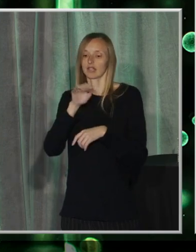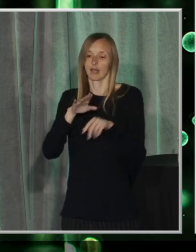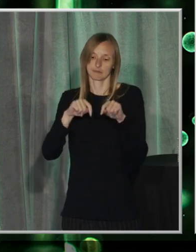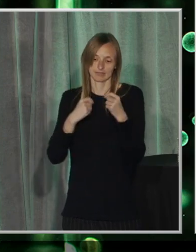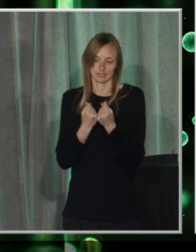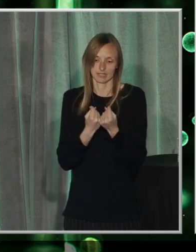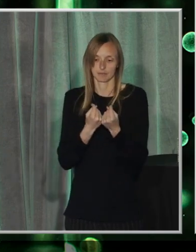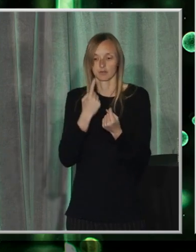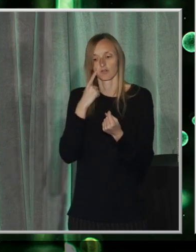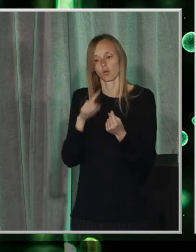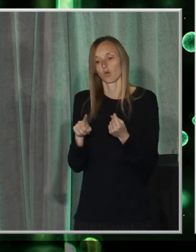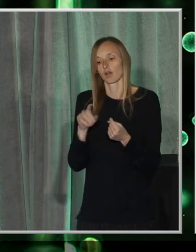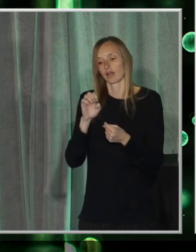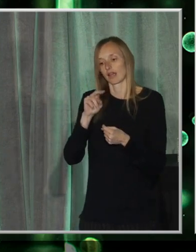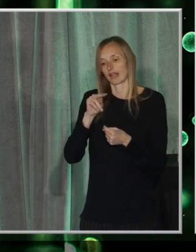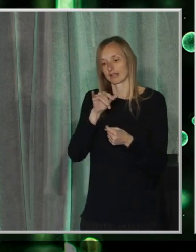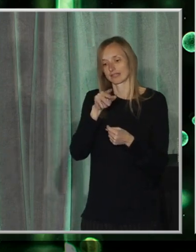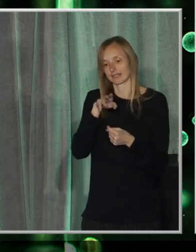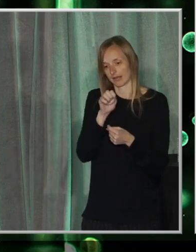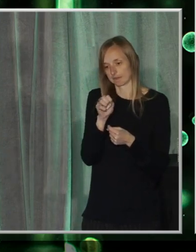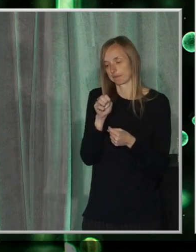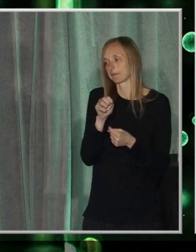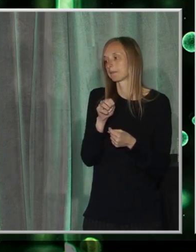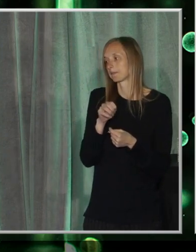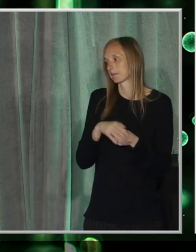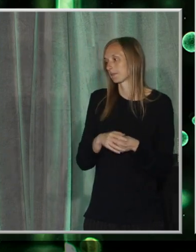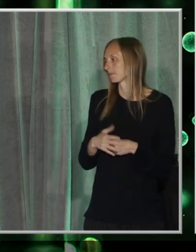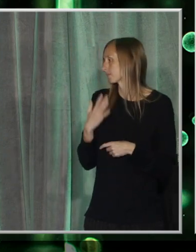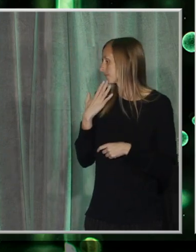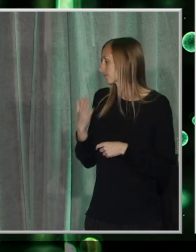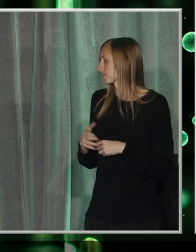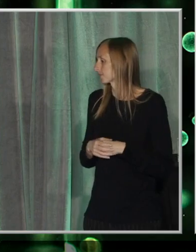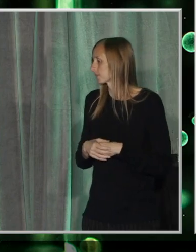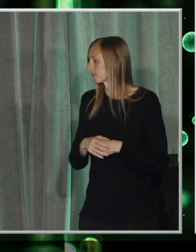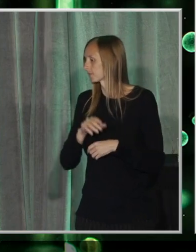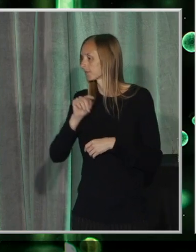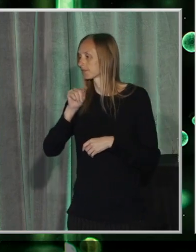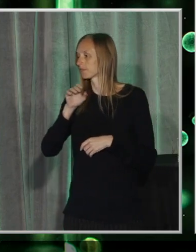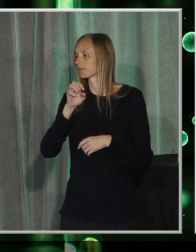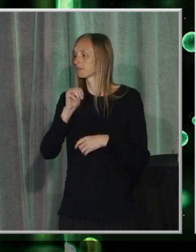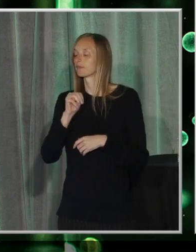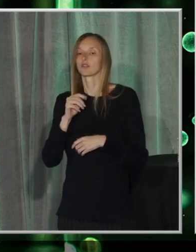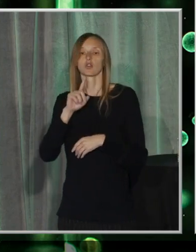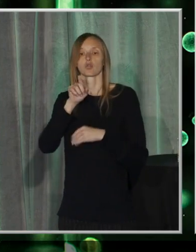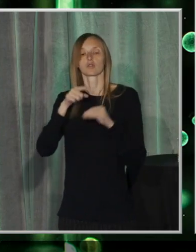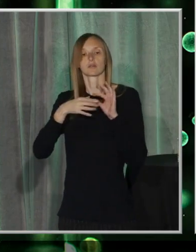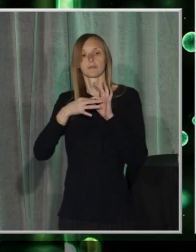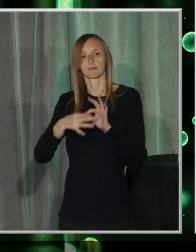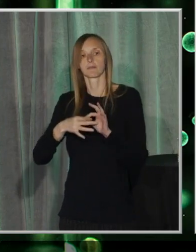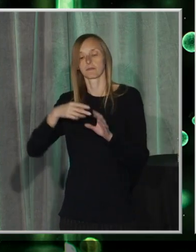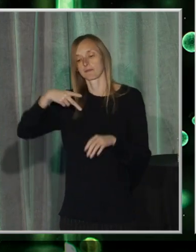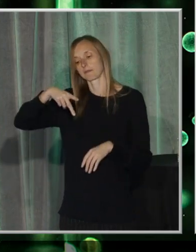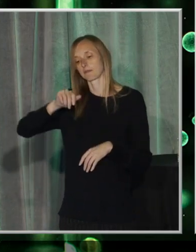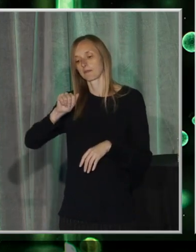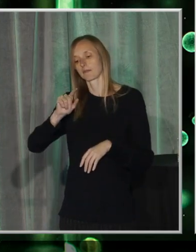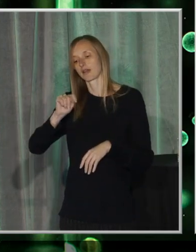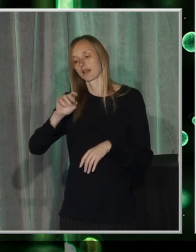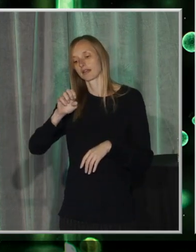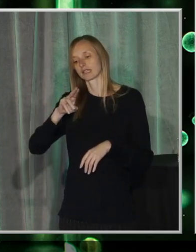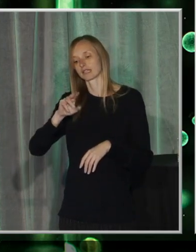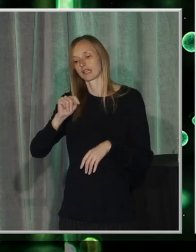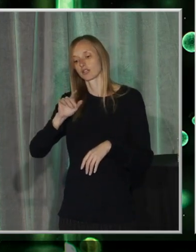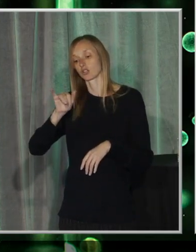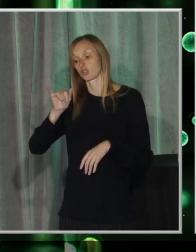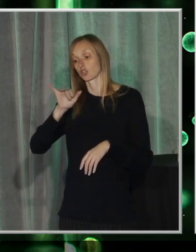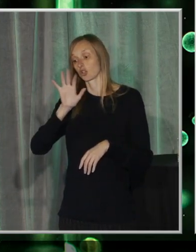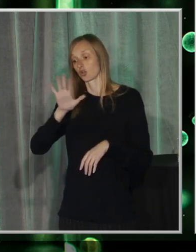the enzyme and the microbial agent. Thank you. I have a question on patents. You said you your organization